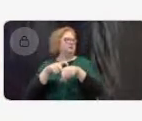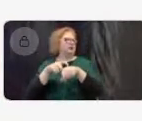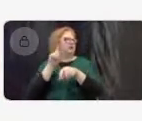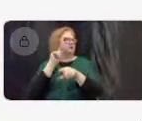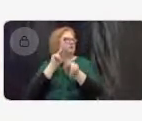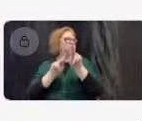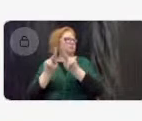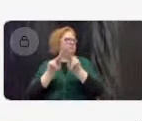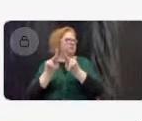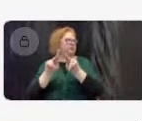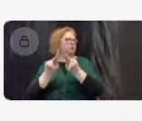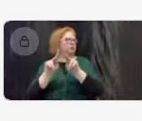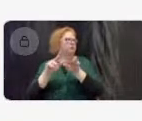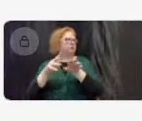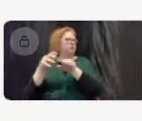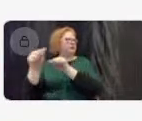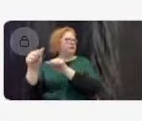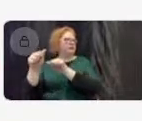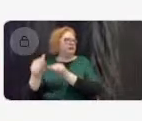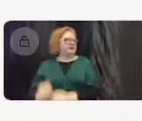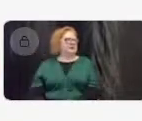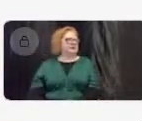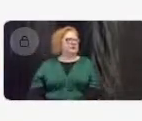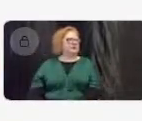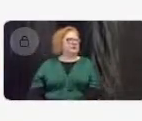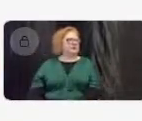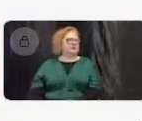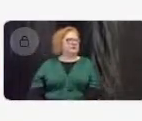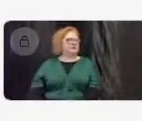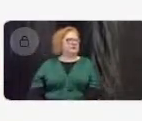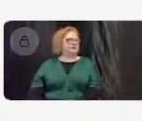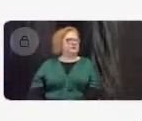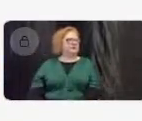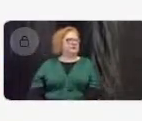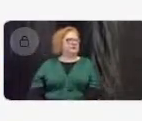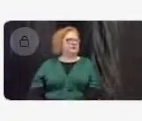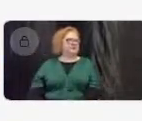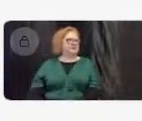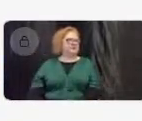our citizens to depart for just a few seconds.